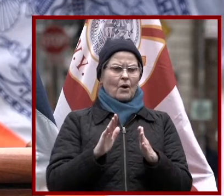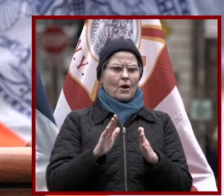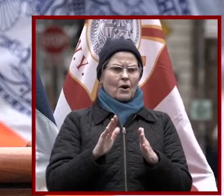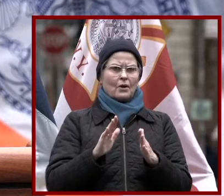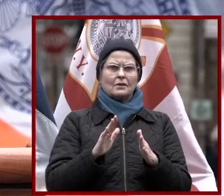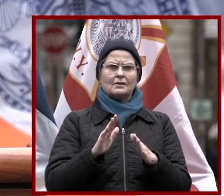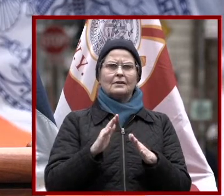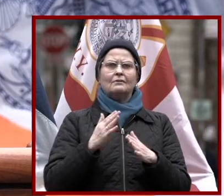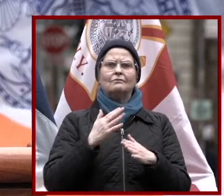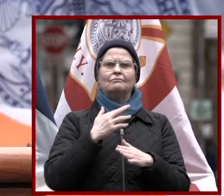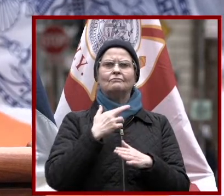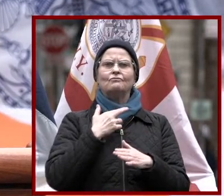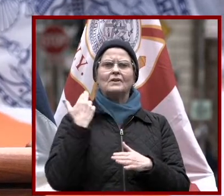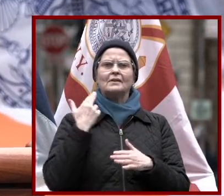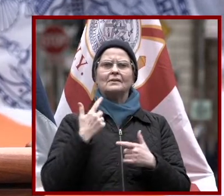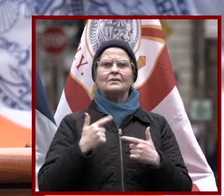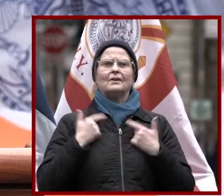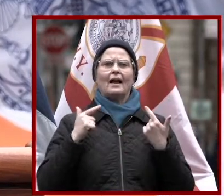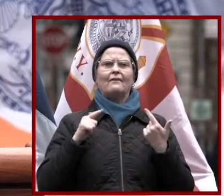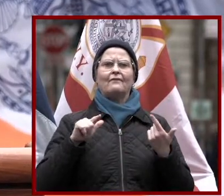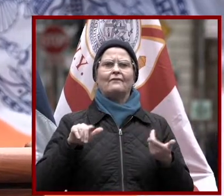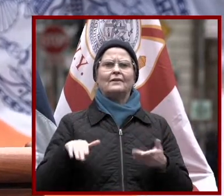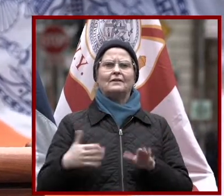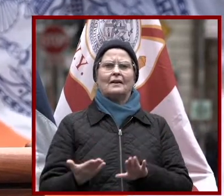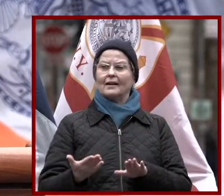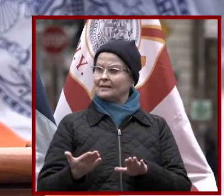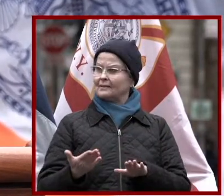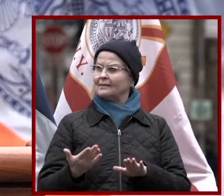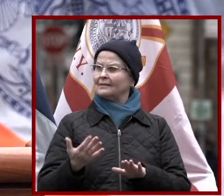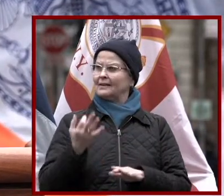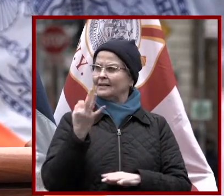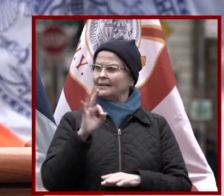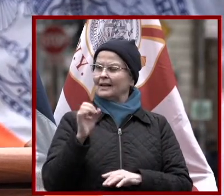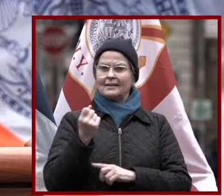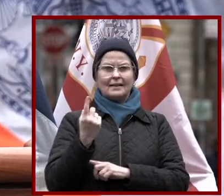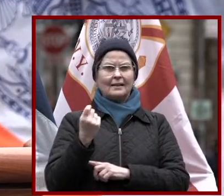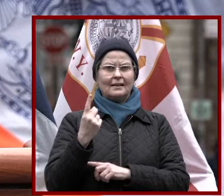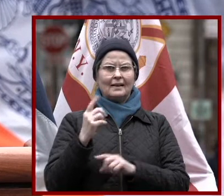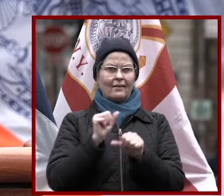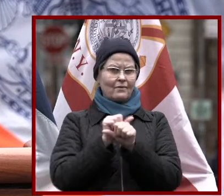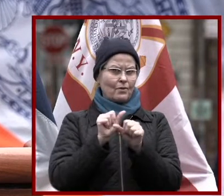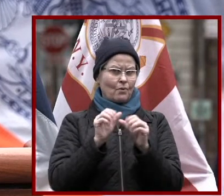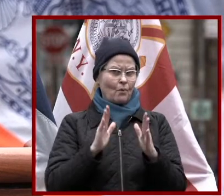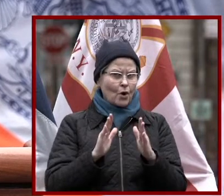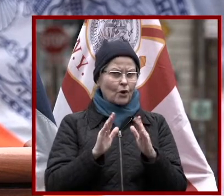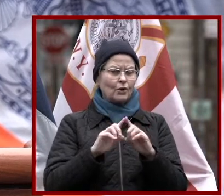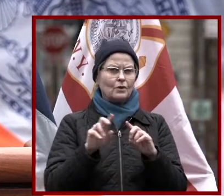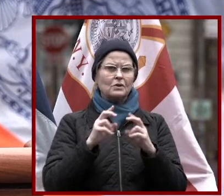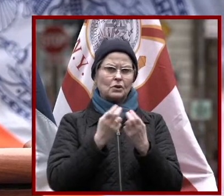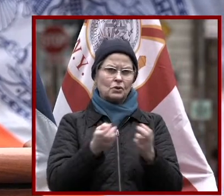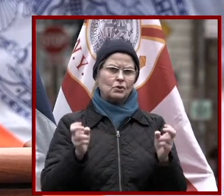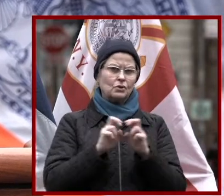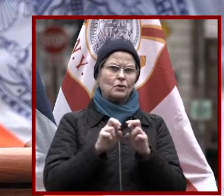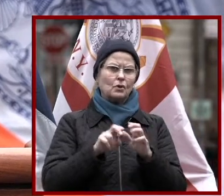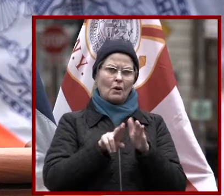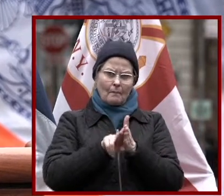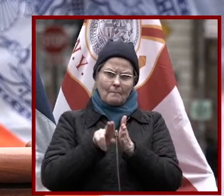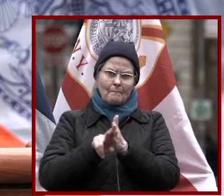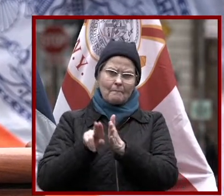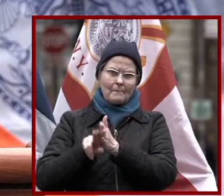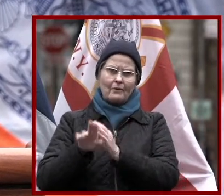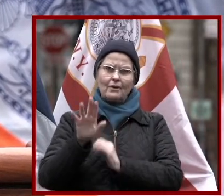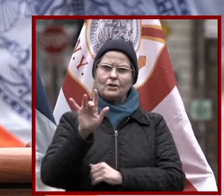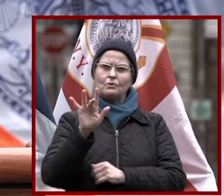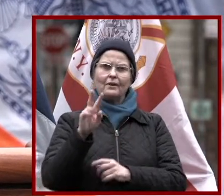ultimate price. In 1911, the Workers' Circle buried 25 victims of the fire,